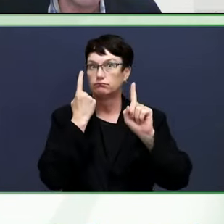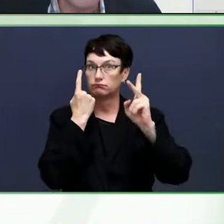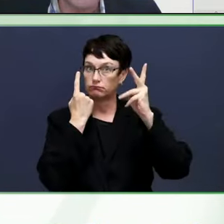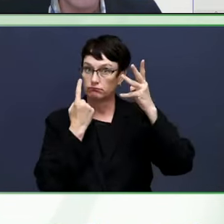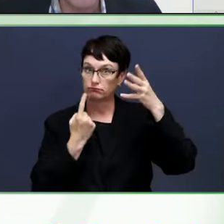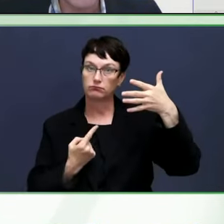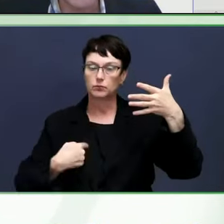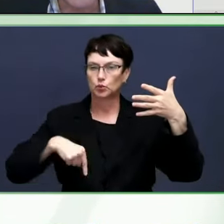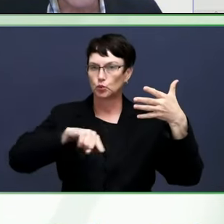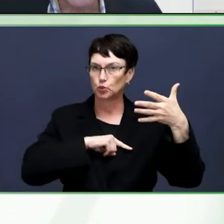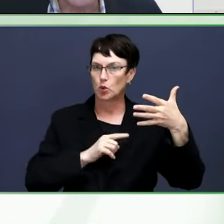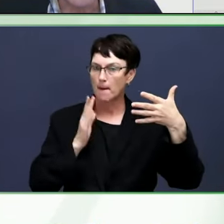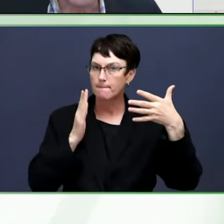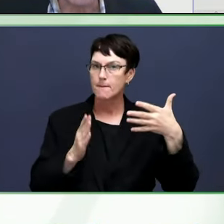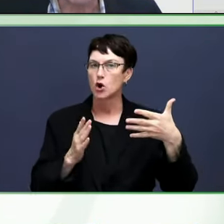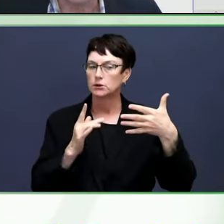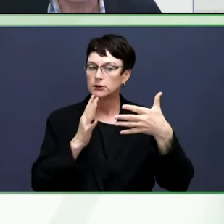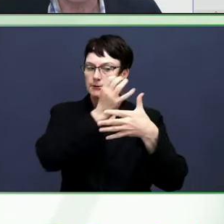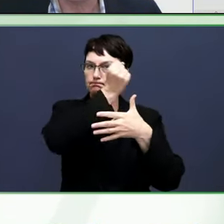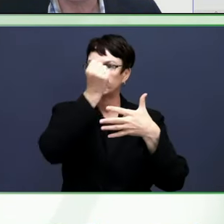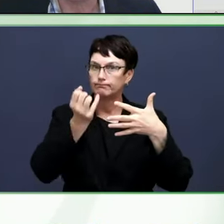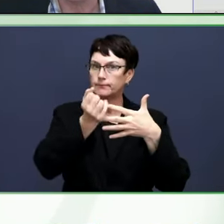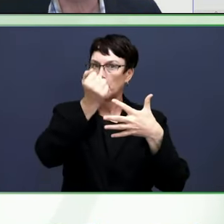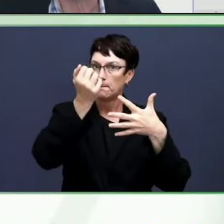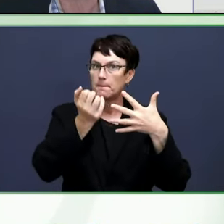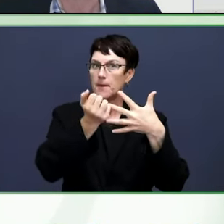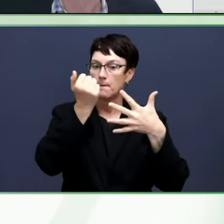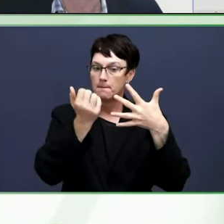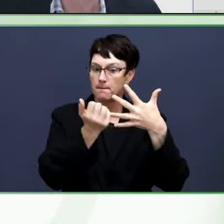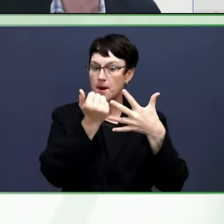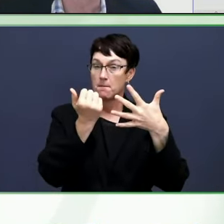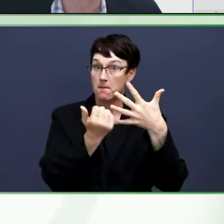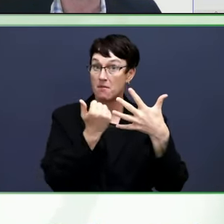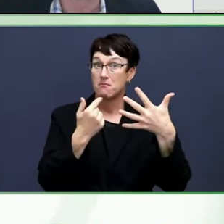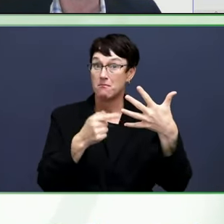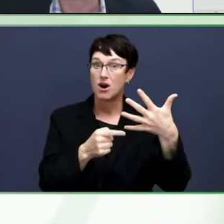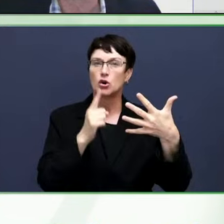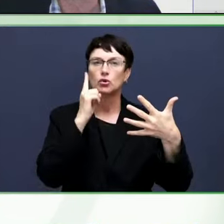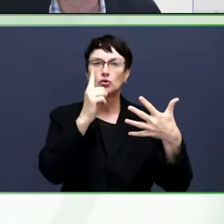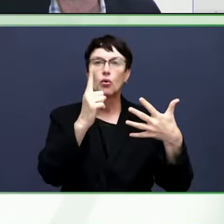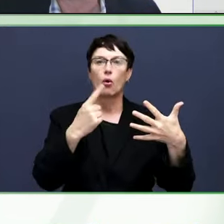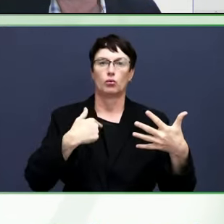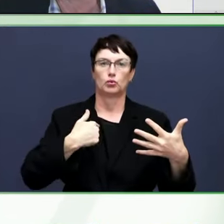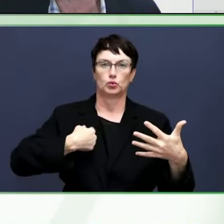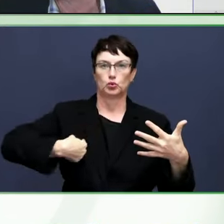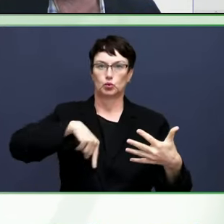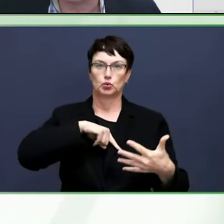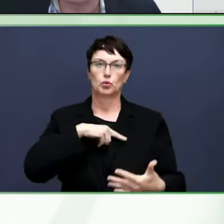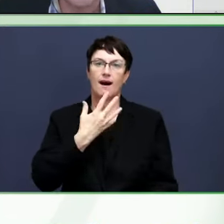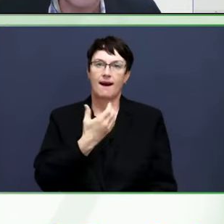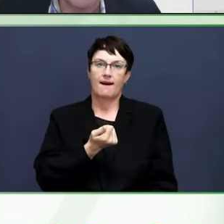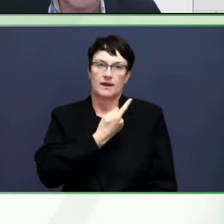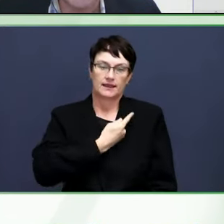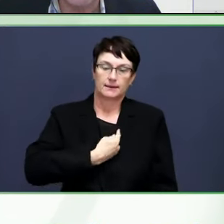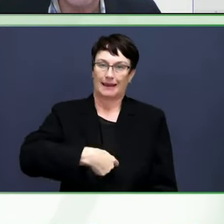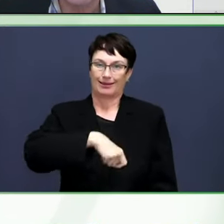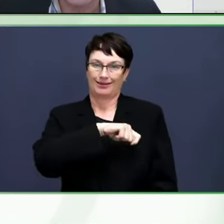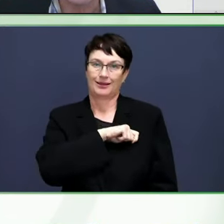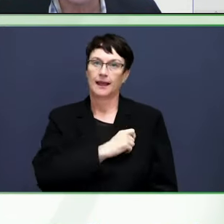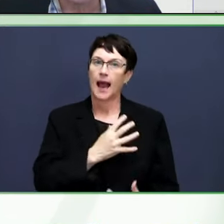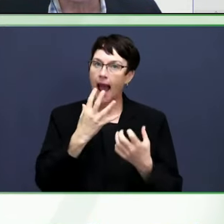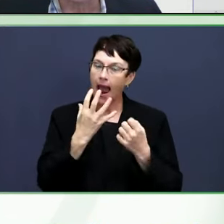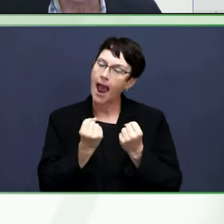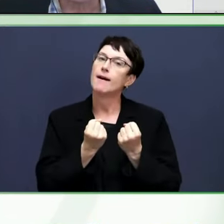plans of Spain, and therefore funded by the recovery and resilience facility of the European